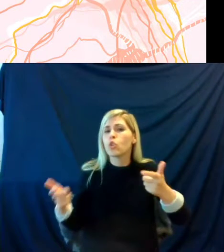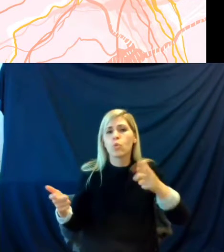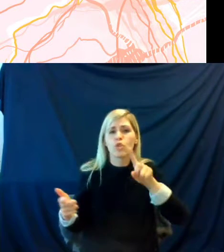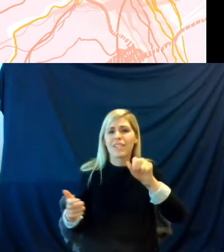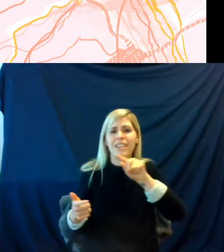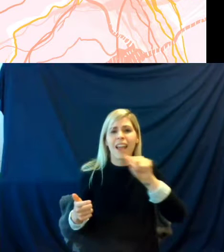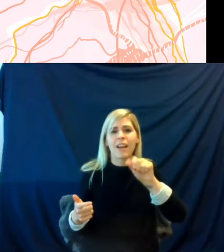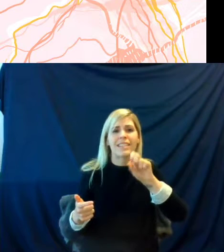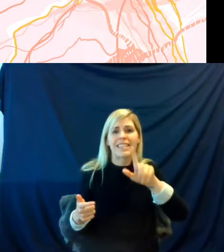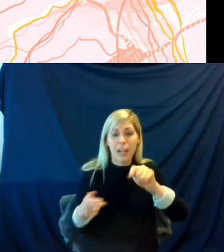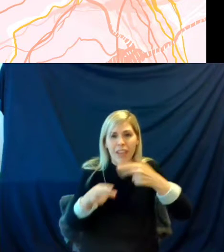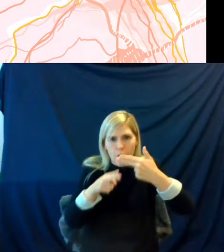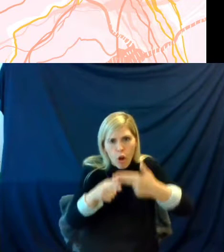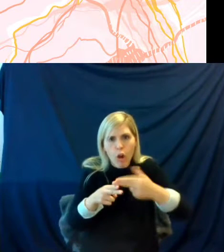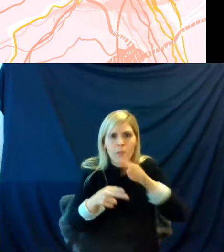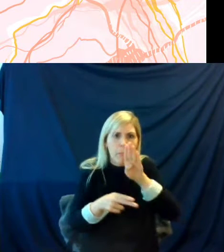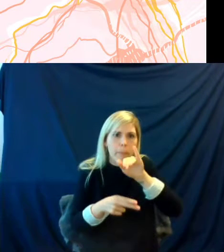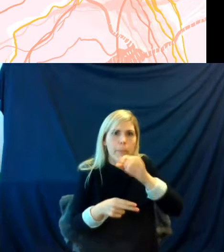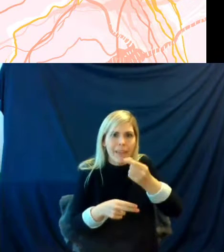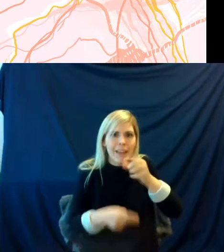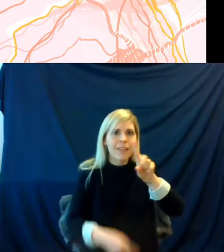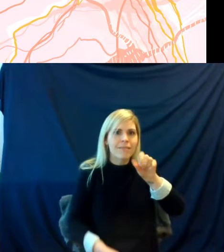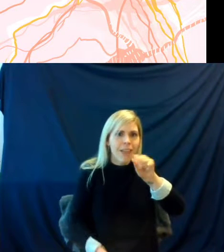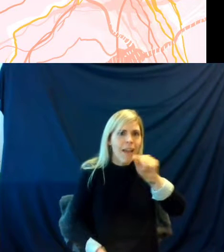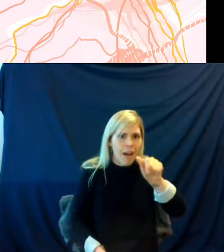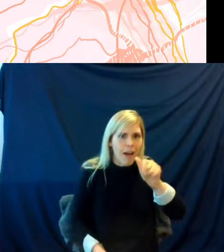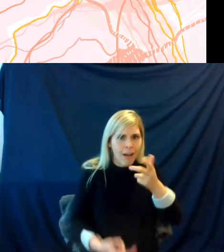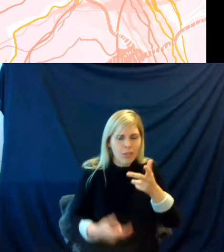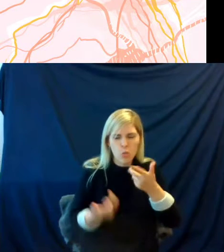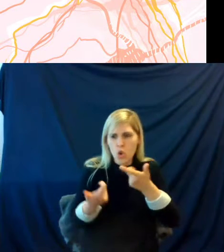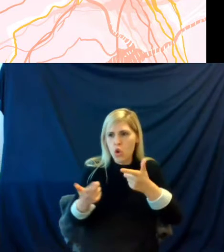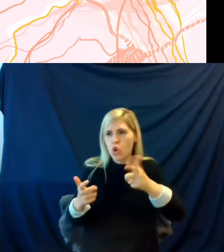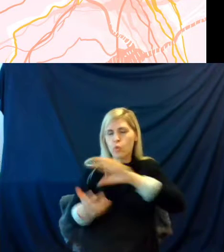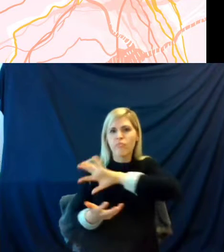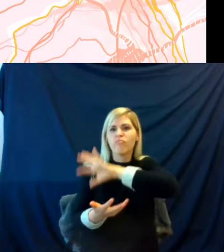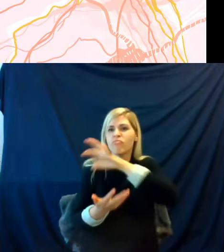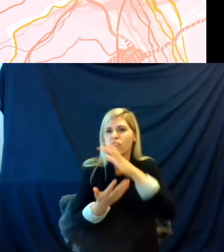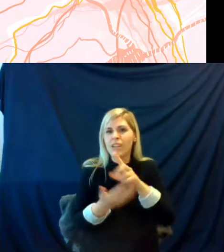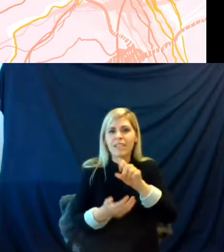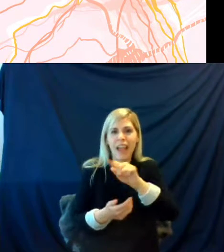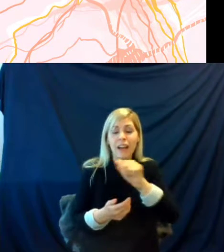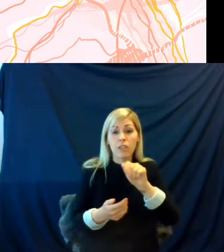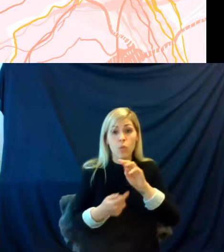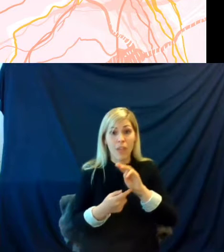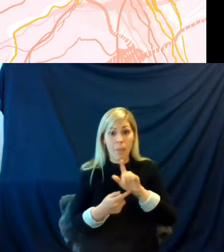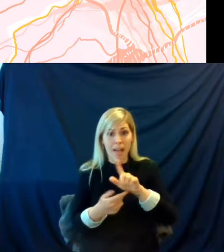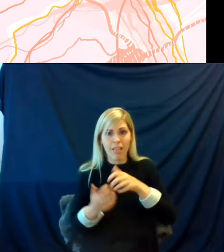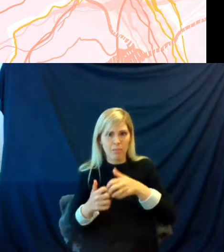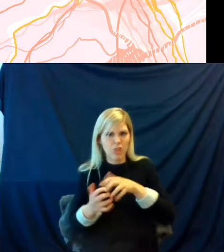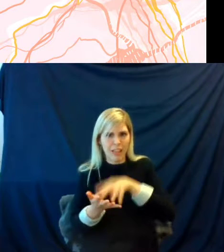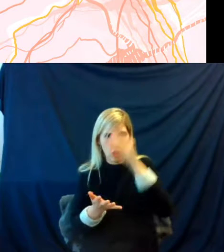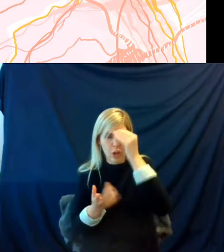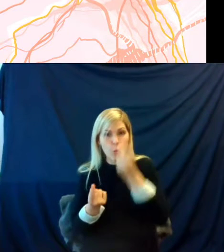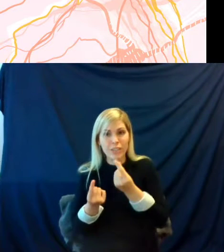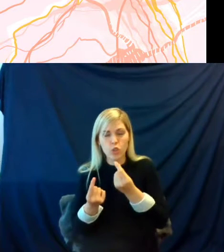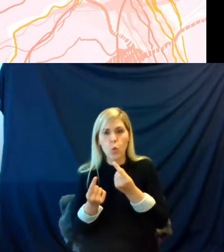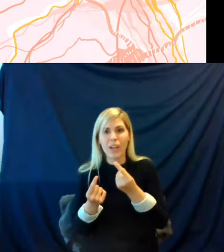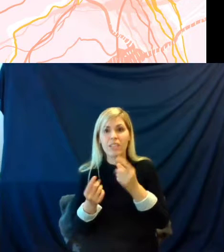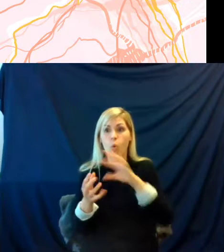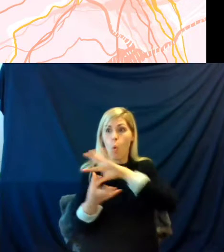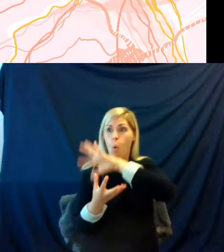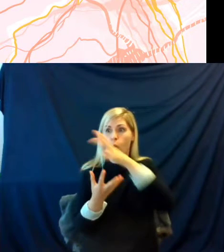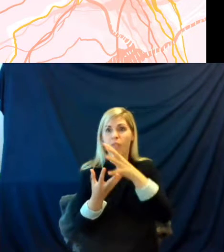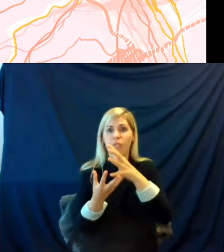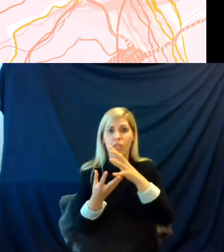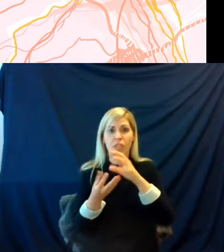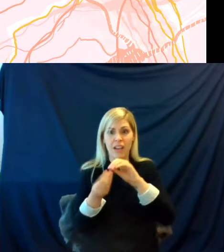so large, the data set. They even call it big data. And so what the ML is doing is it's crunching that data together,